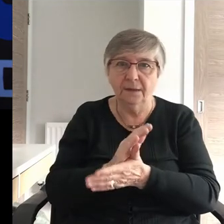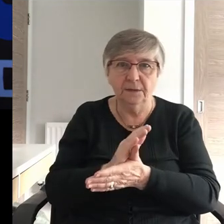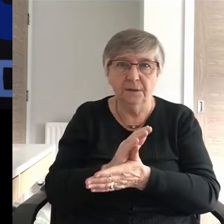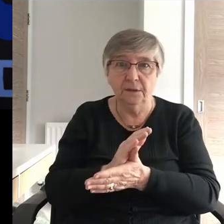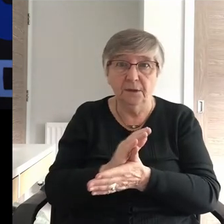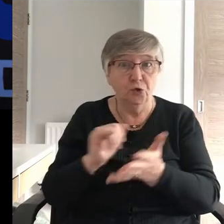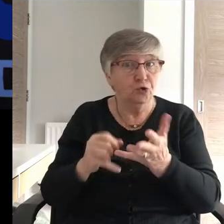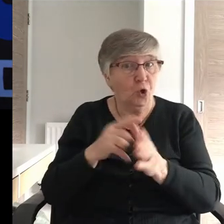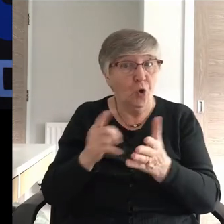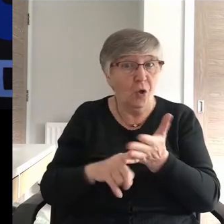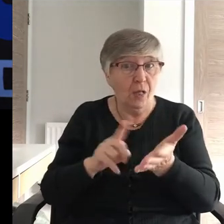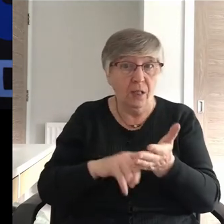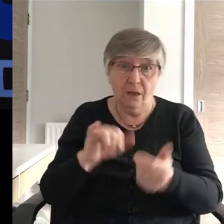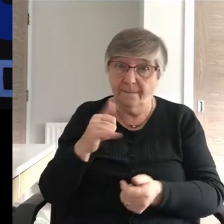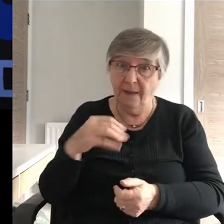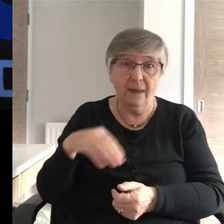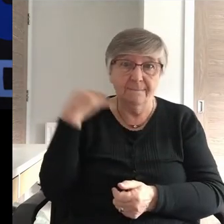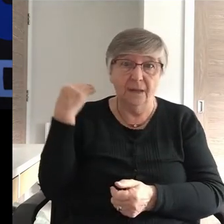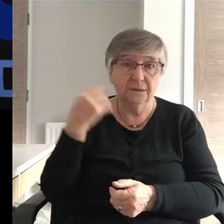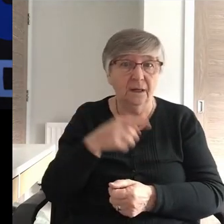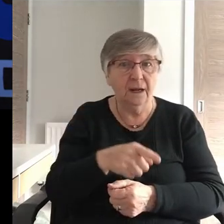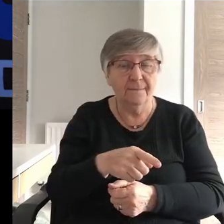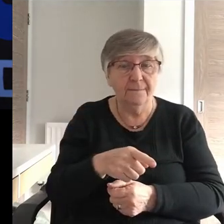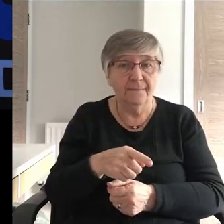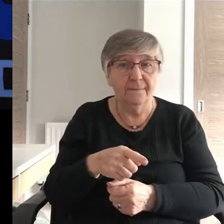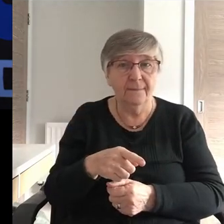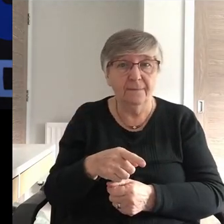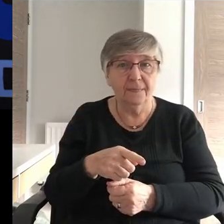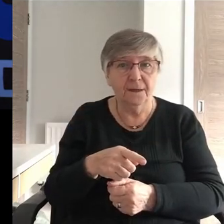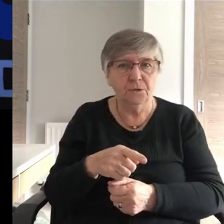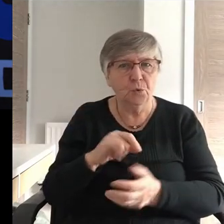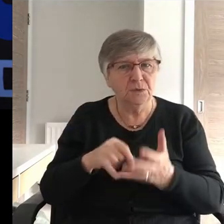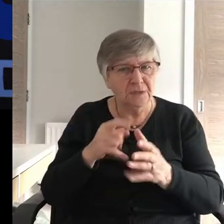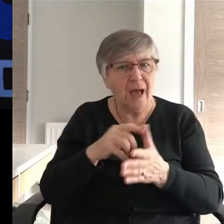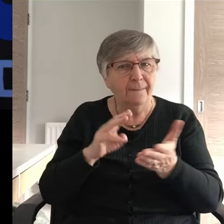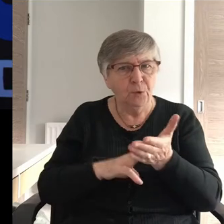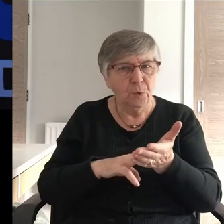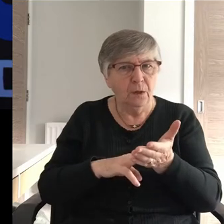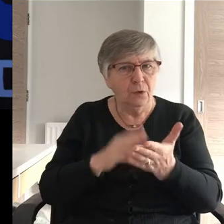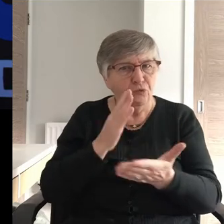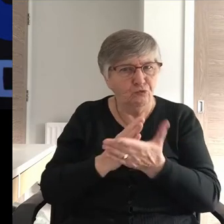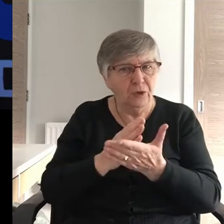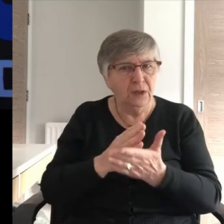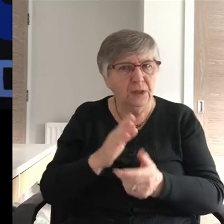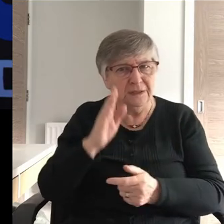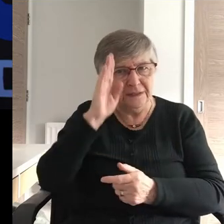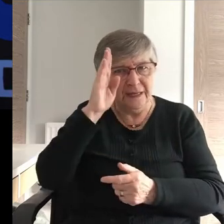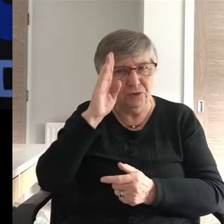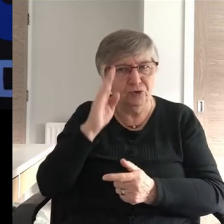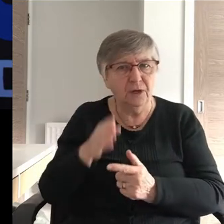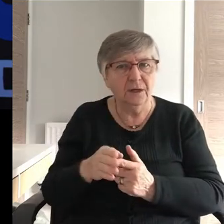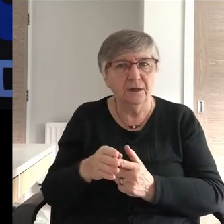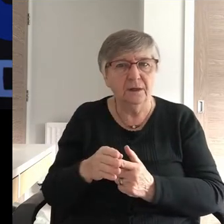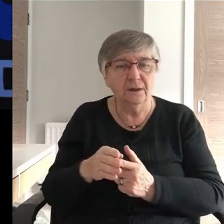to Samuel, to Saul. So Samuel was in real danger, and he knew it. But Samuel